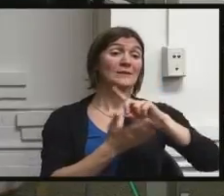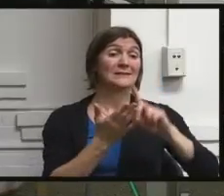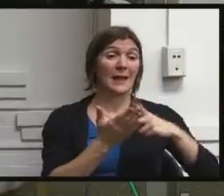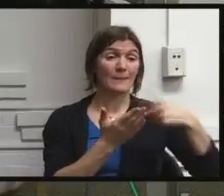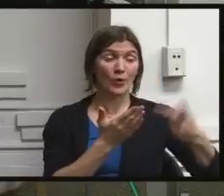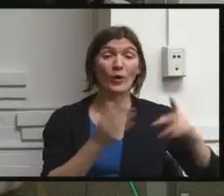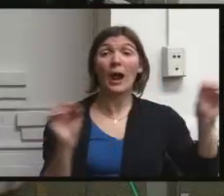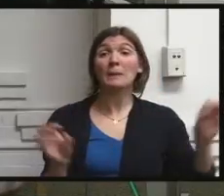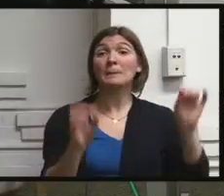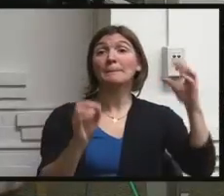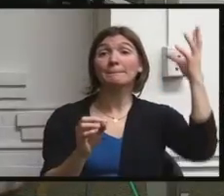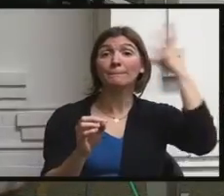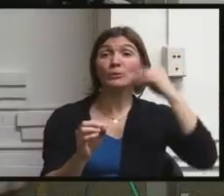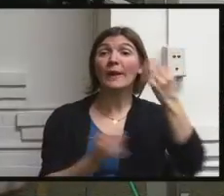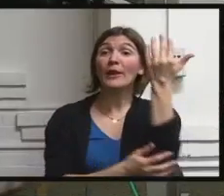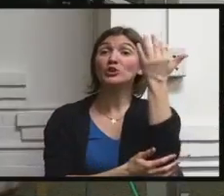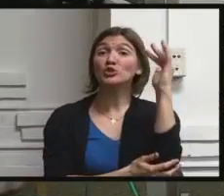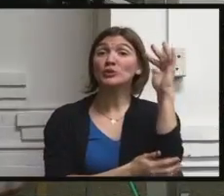lighting